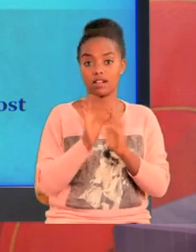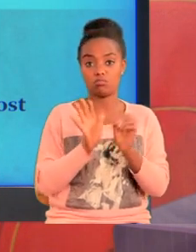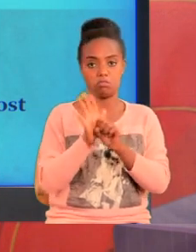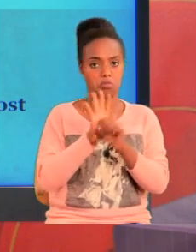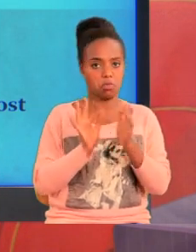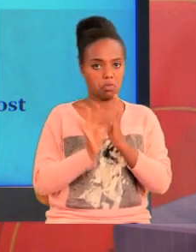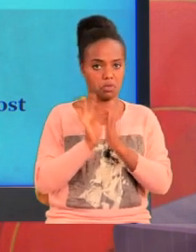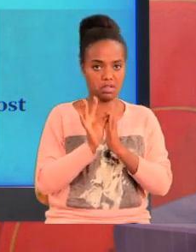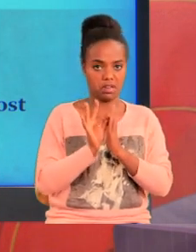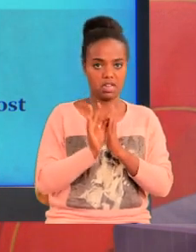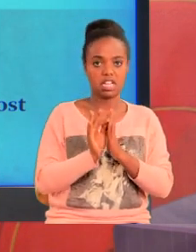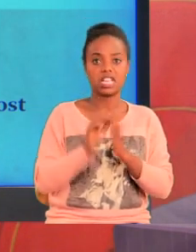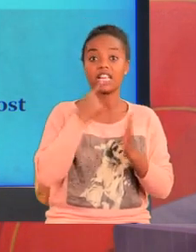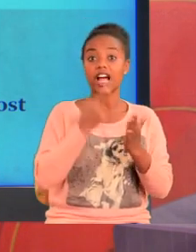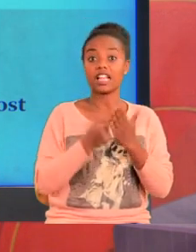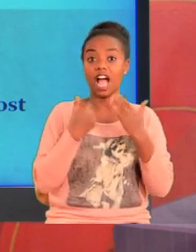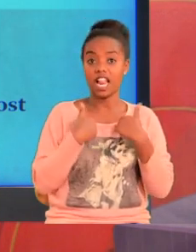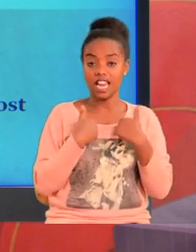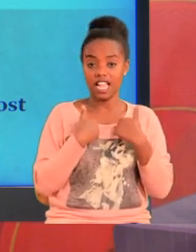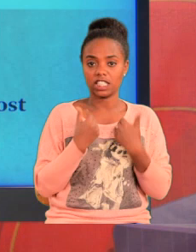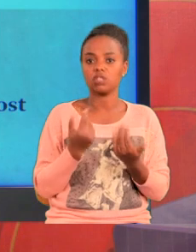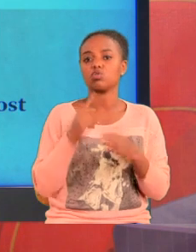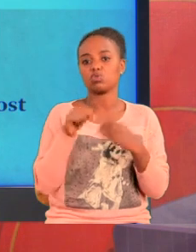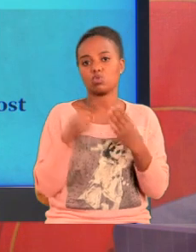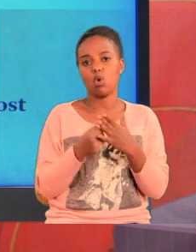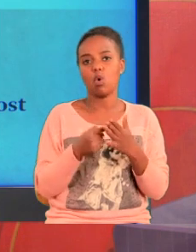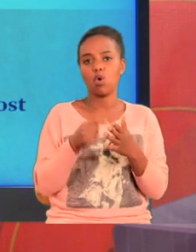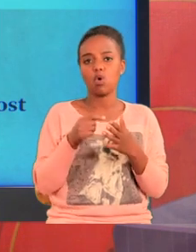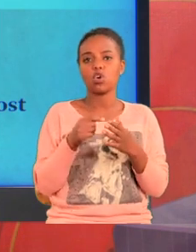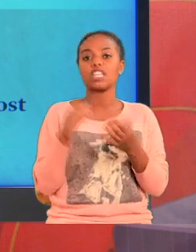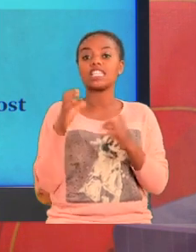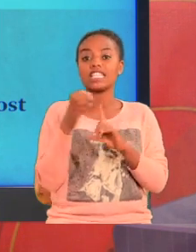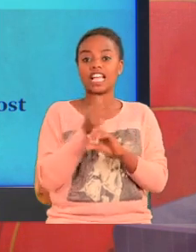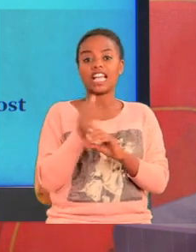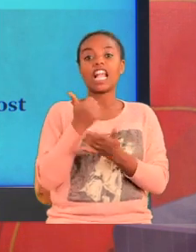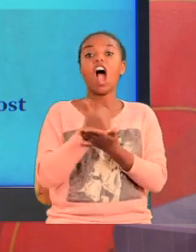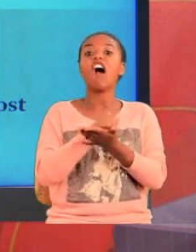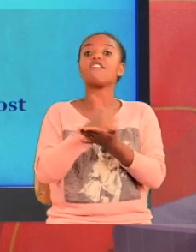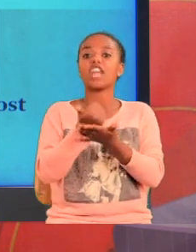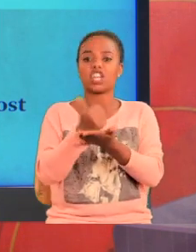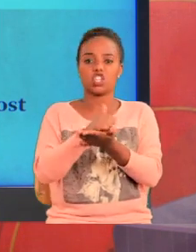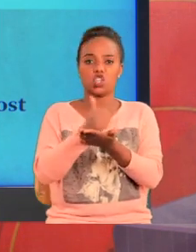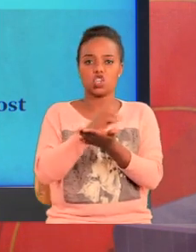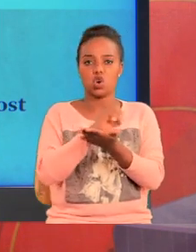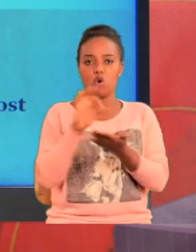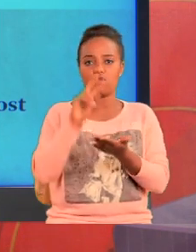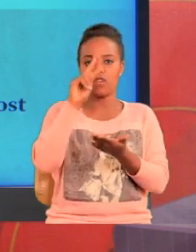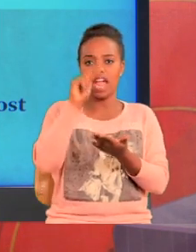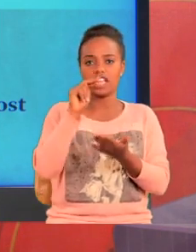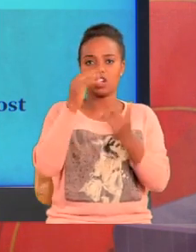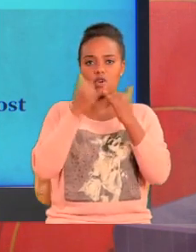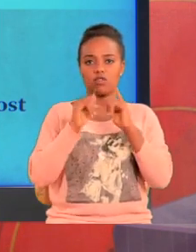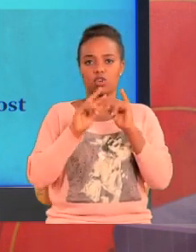case, the median is given by taking the average of n over 2's